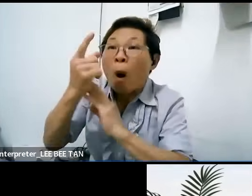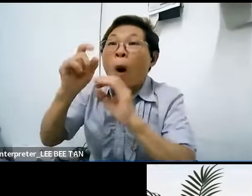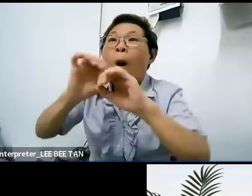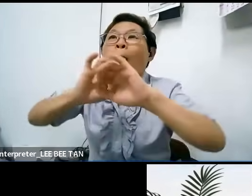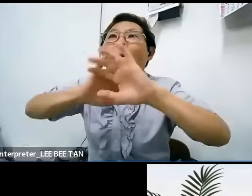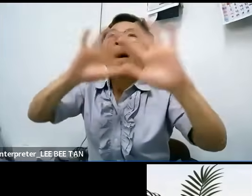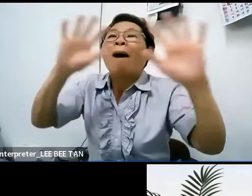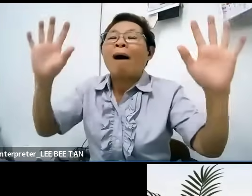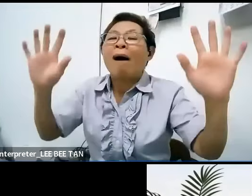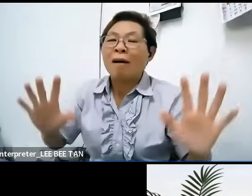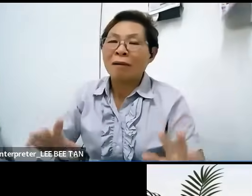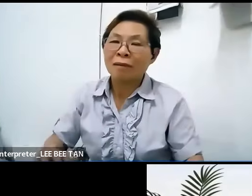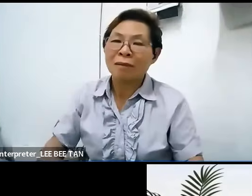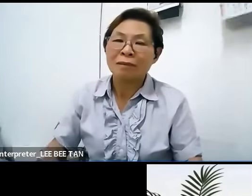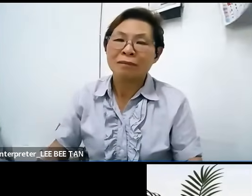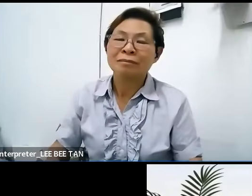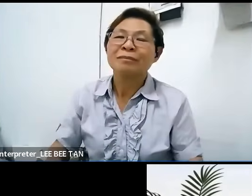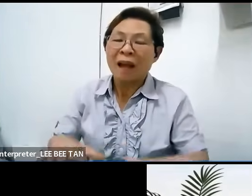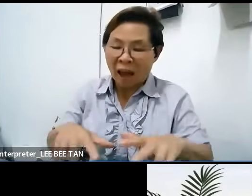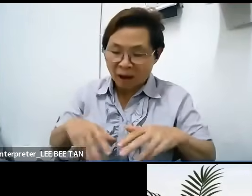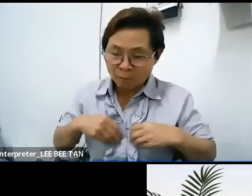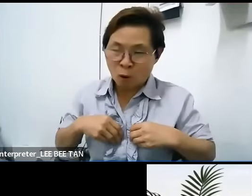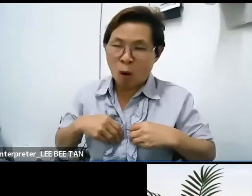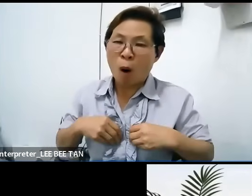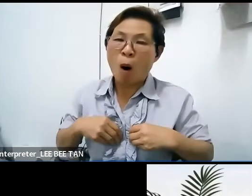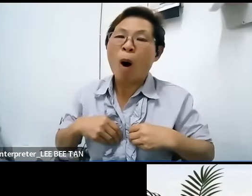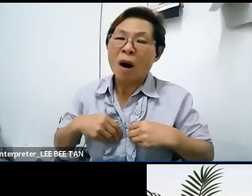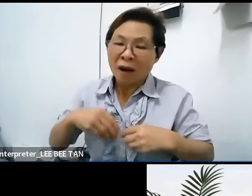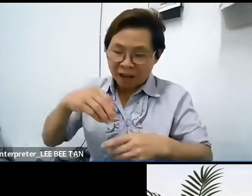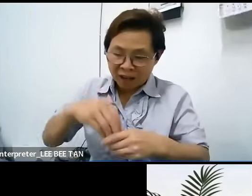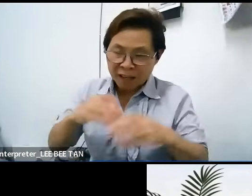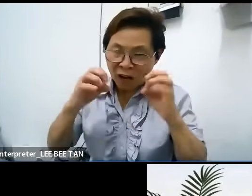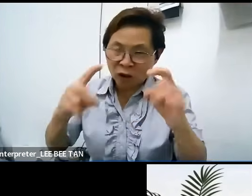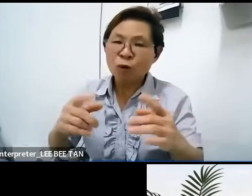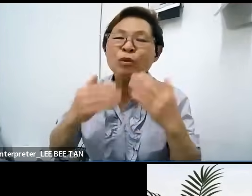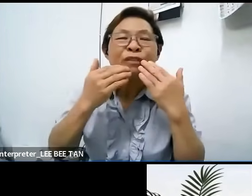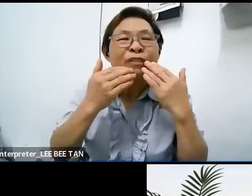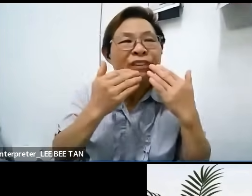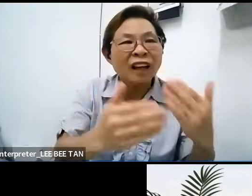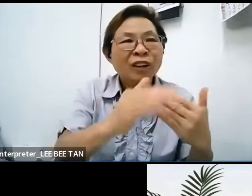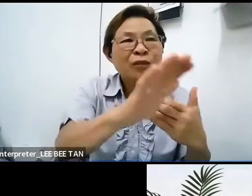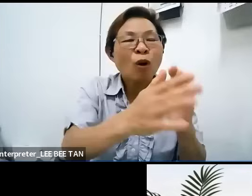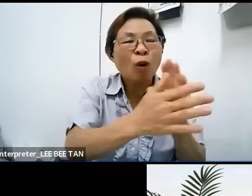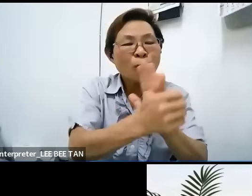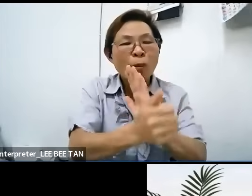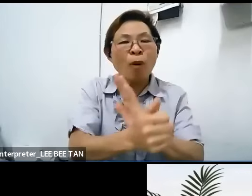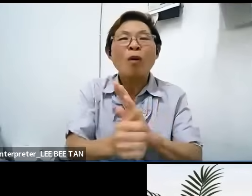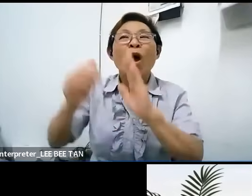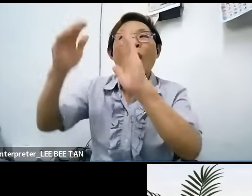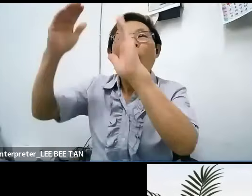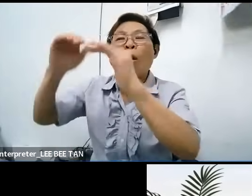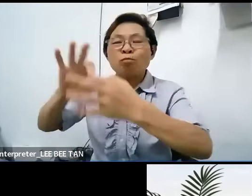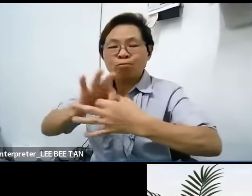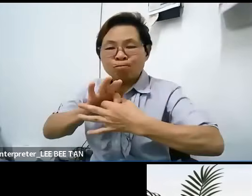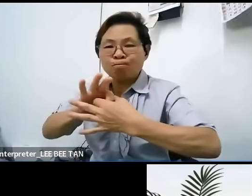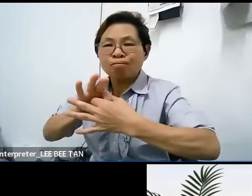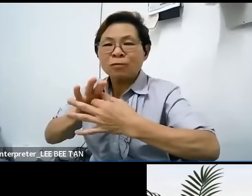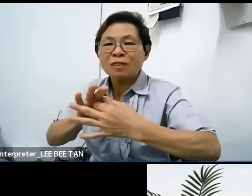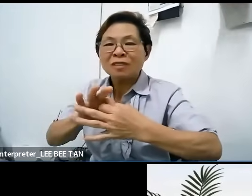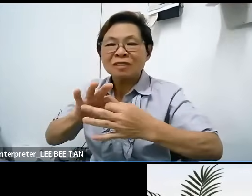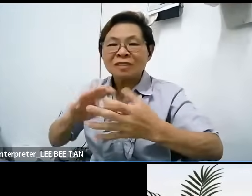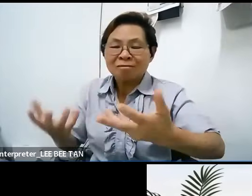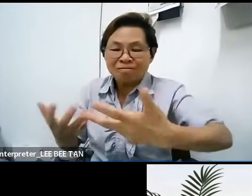foster inclusivity in education. We appreciate your expertise and we look forward to incorporating these insights